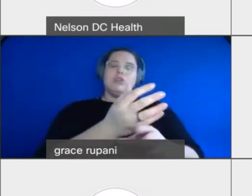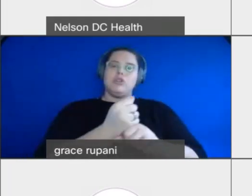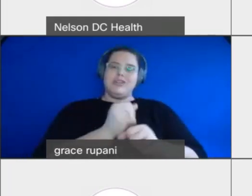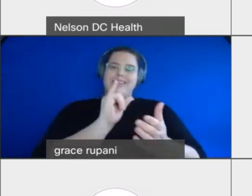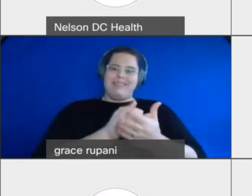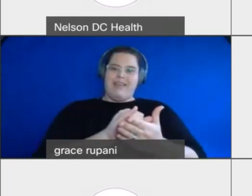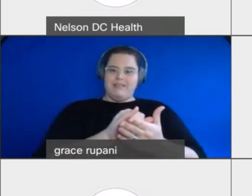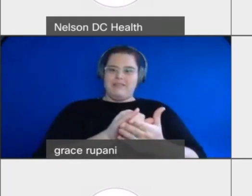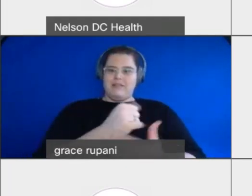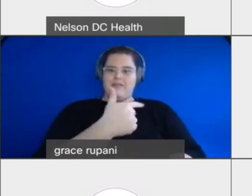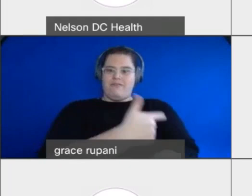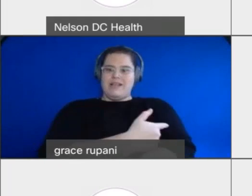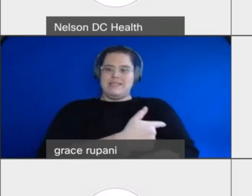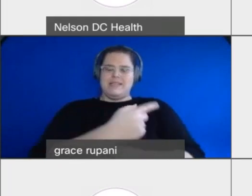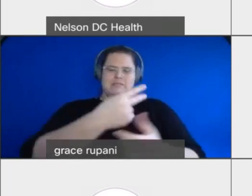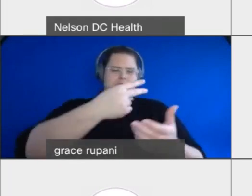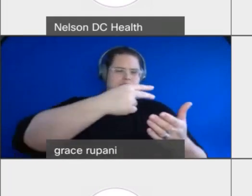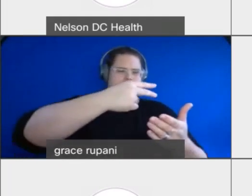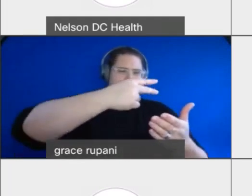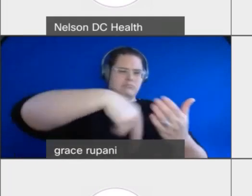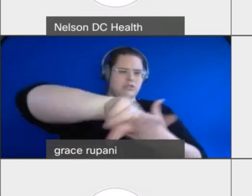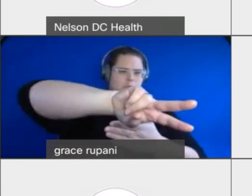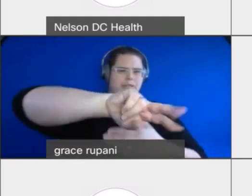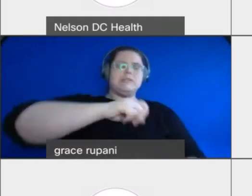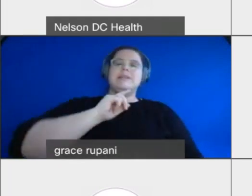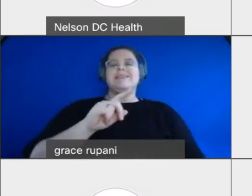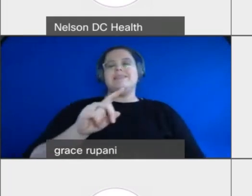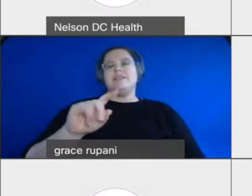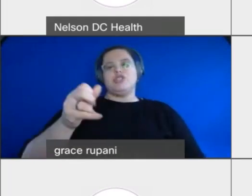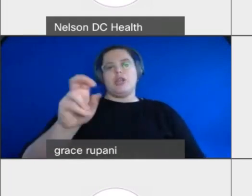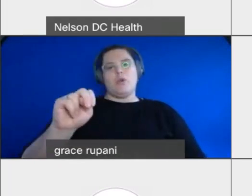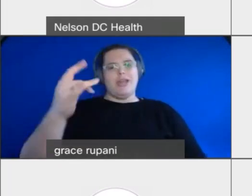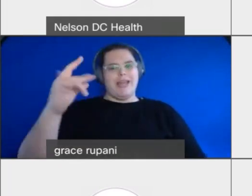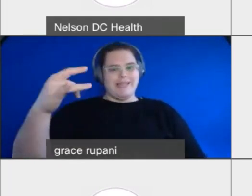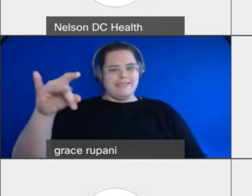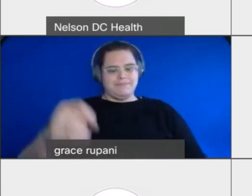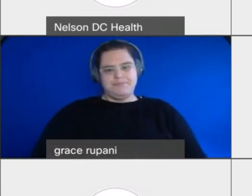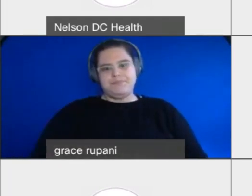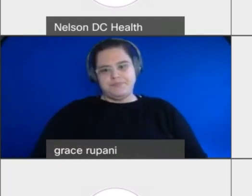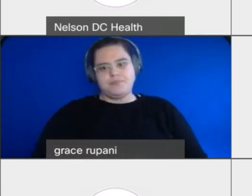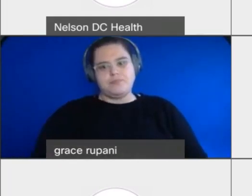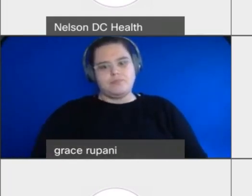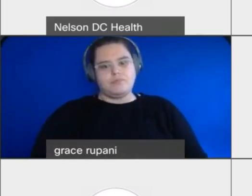the 18th of